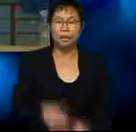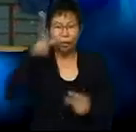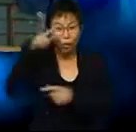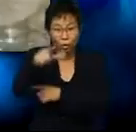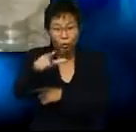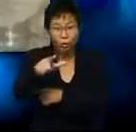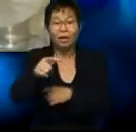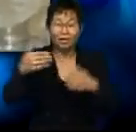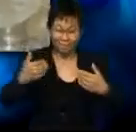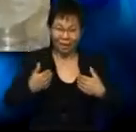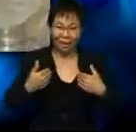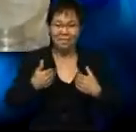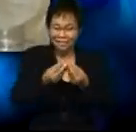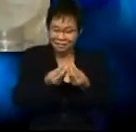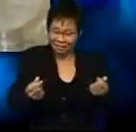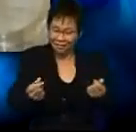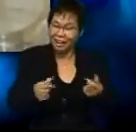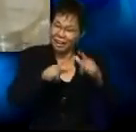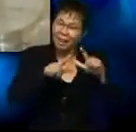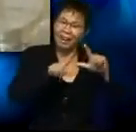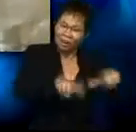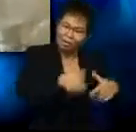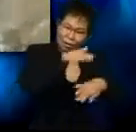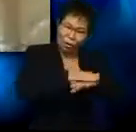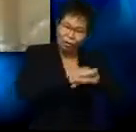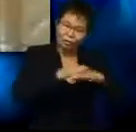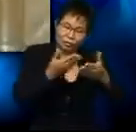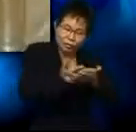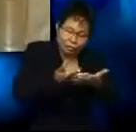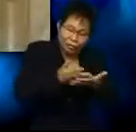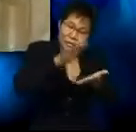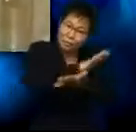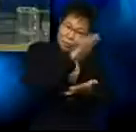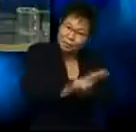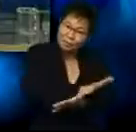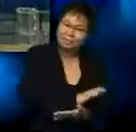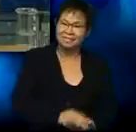Look! There! The sand is left on the filter paper.